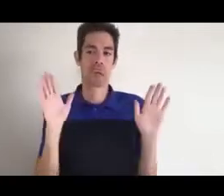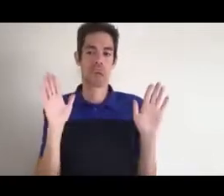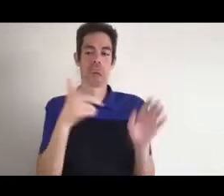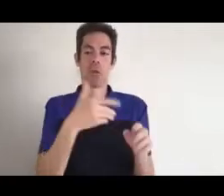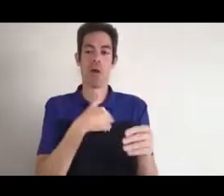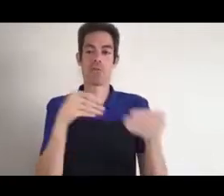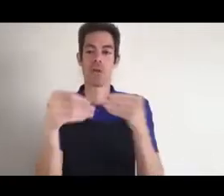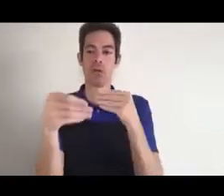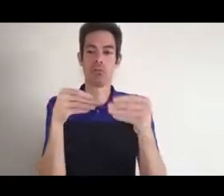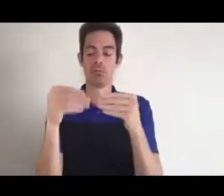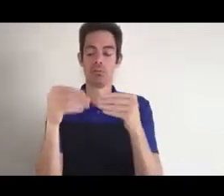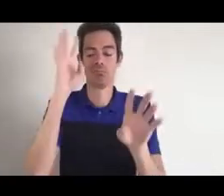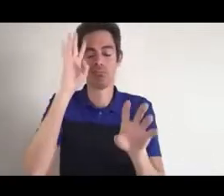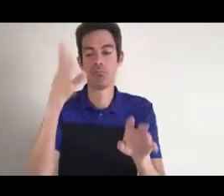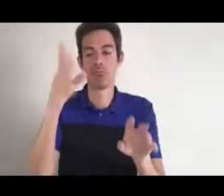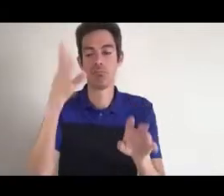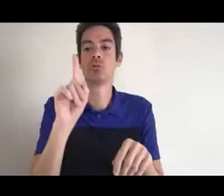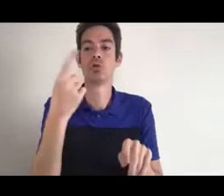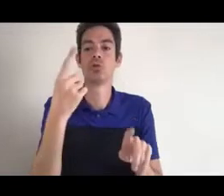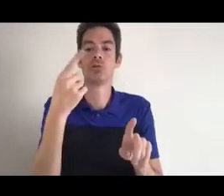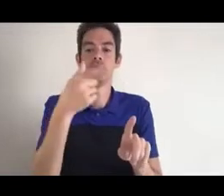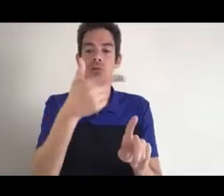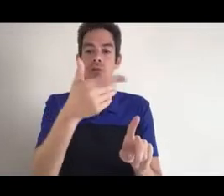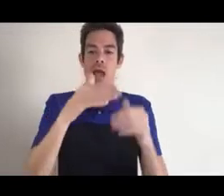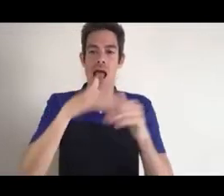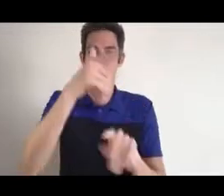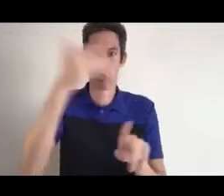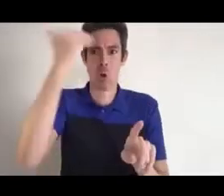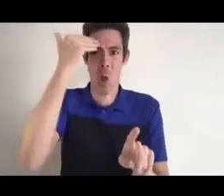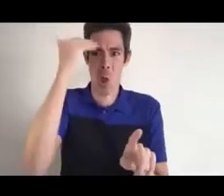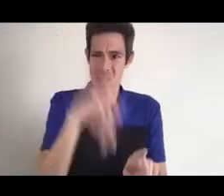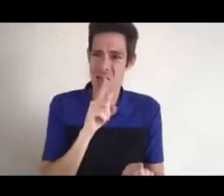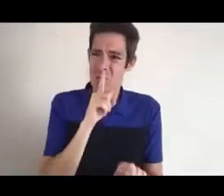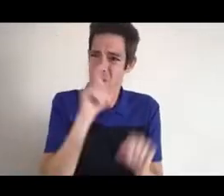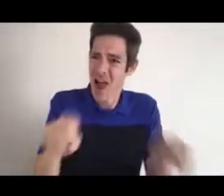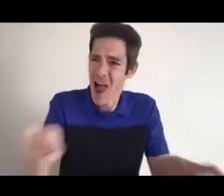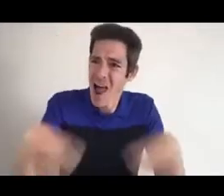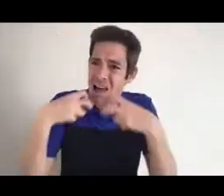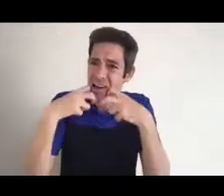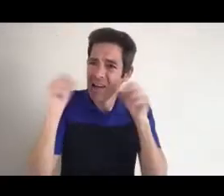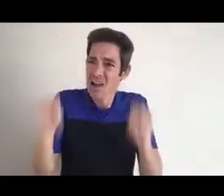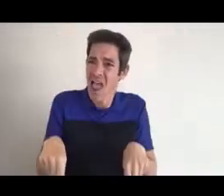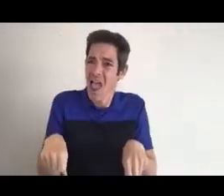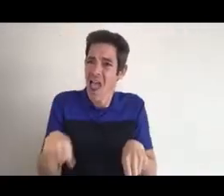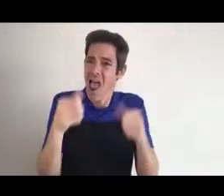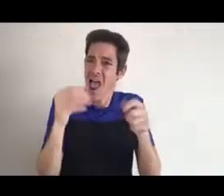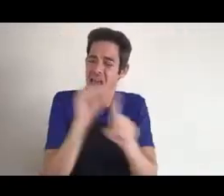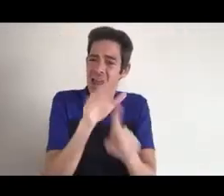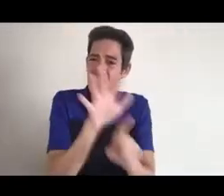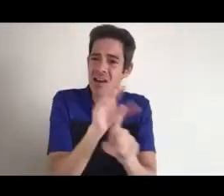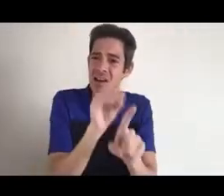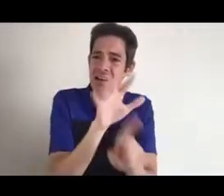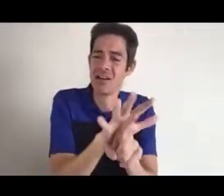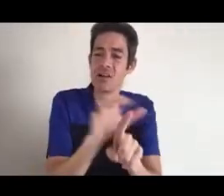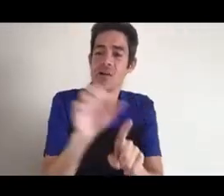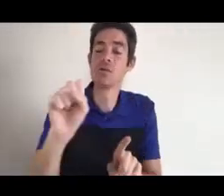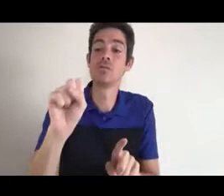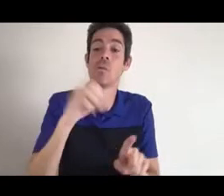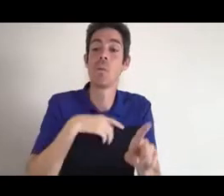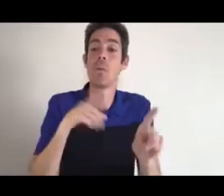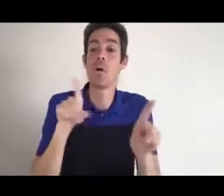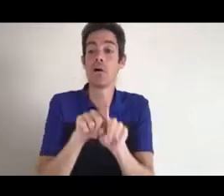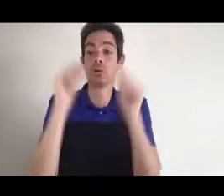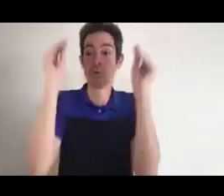Does that mean they're wrong? No, I think you have to be flexible. It's just that they should know that it's something that you can put on your